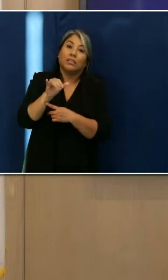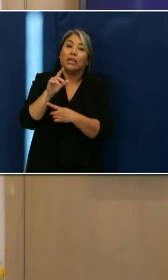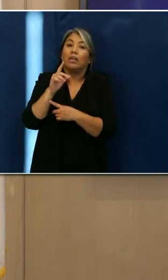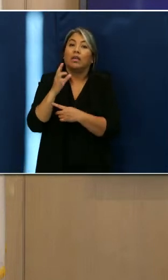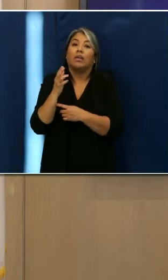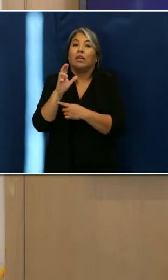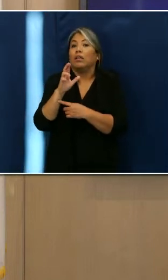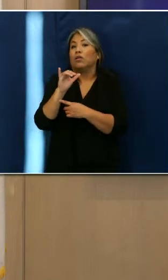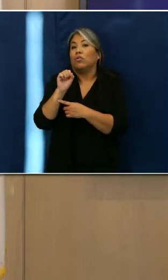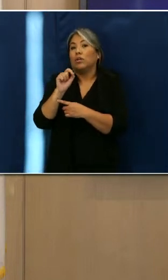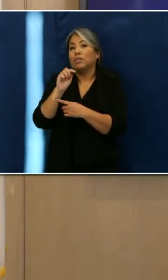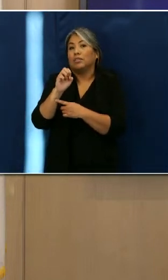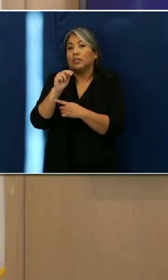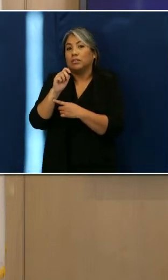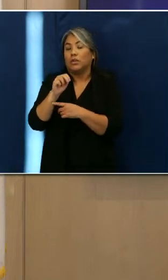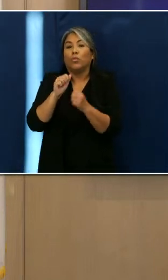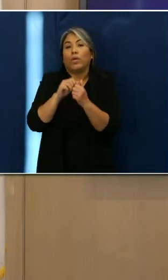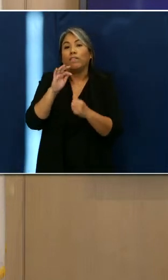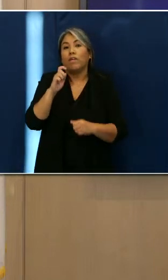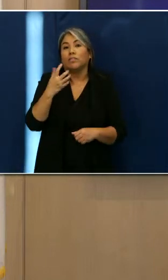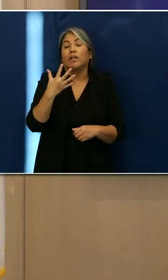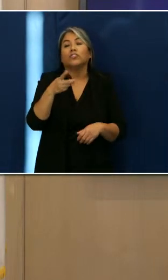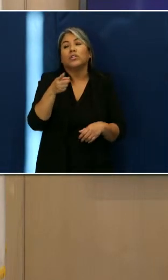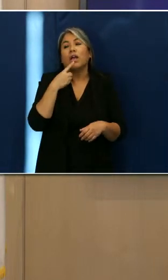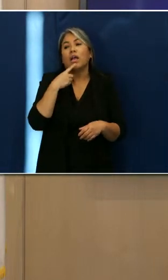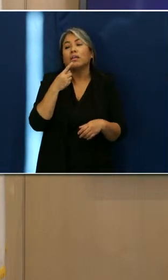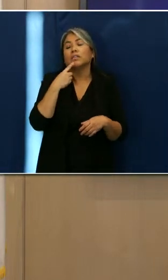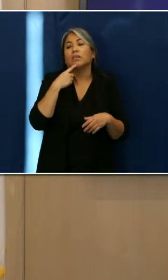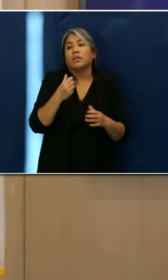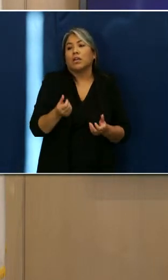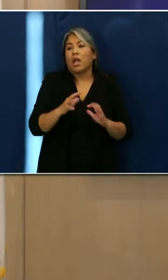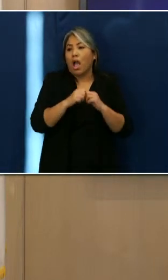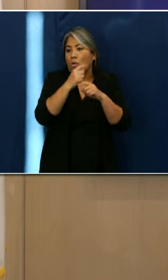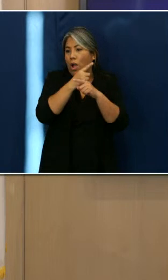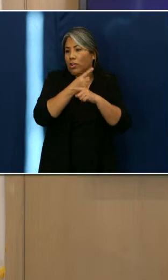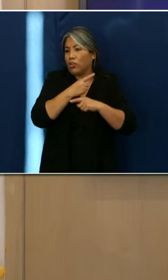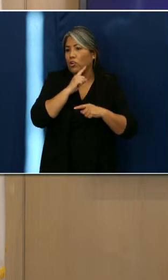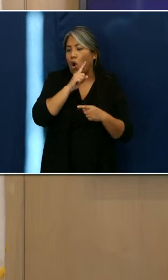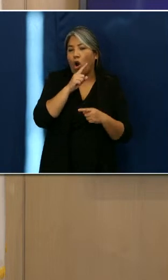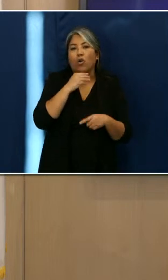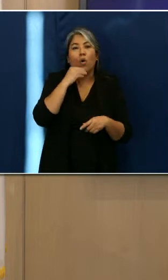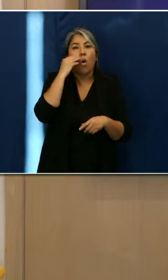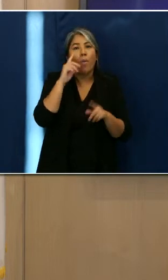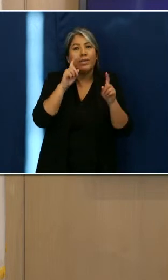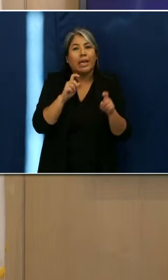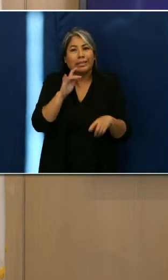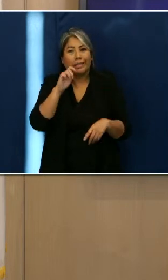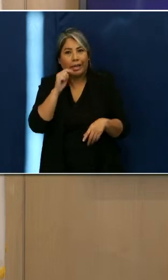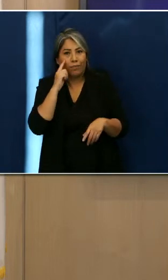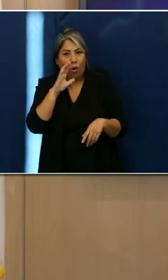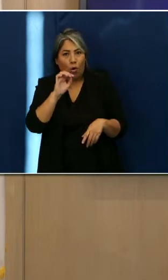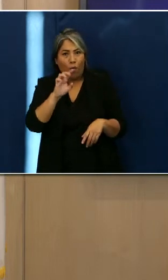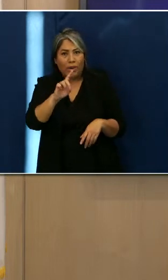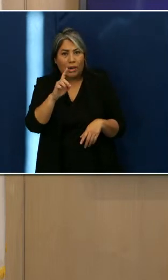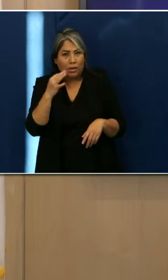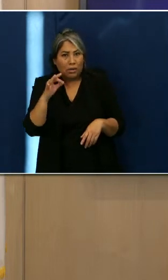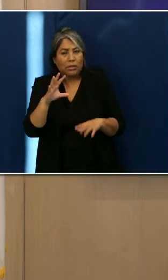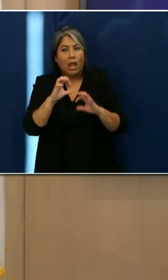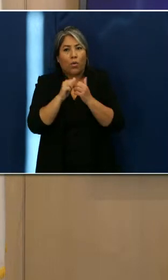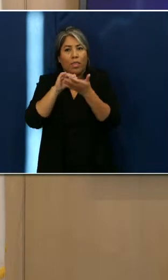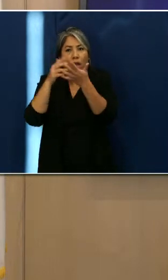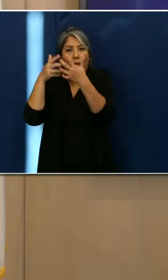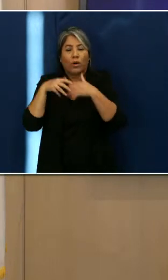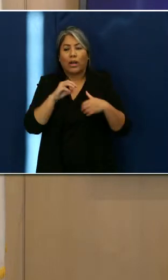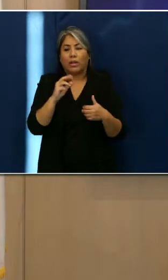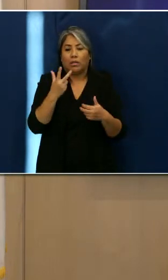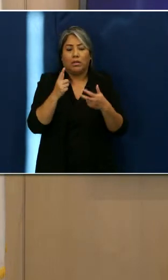She asks, how accurate are new COVID-19 in-home testing kits? How do they work? And the